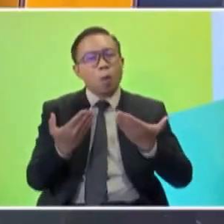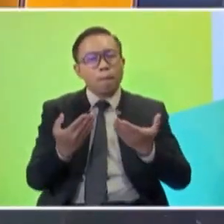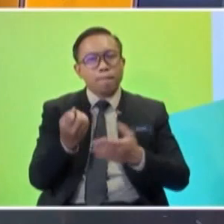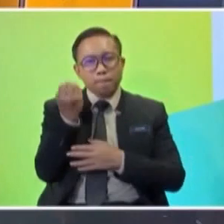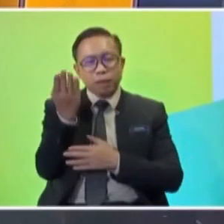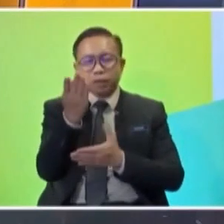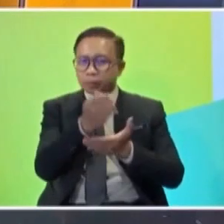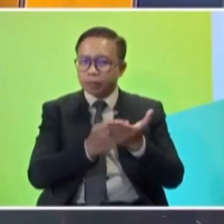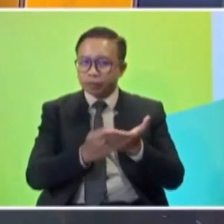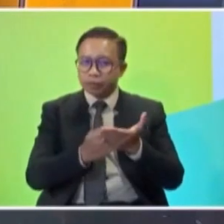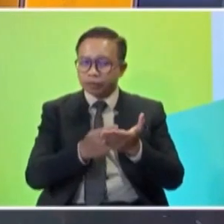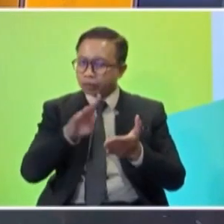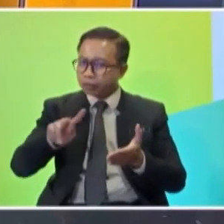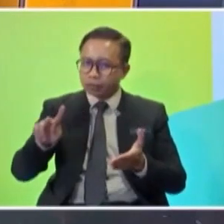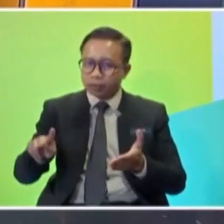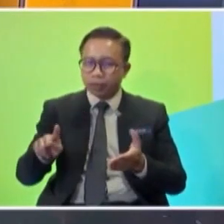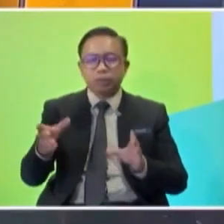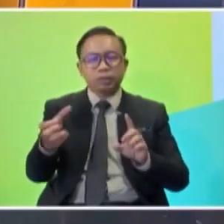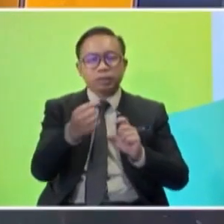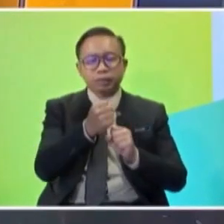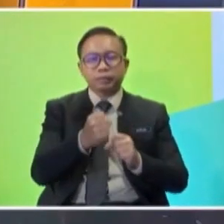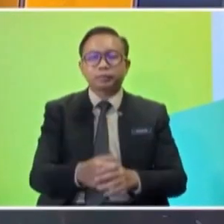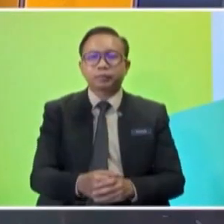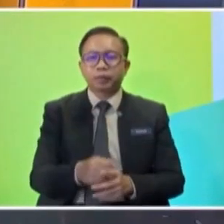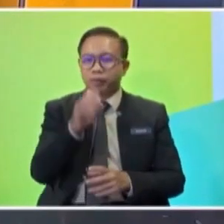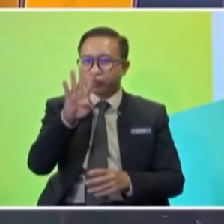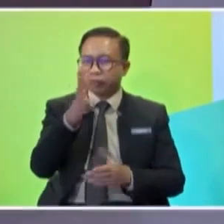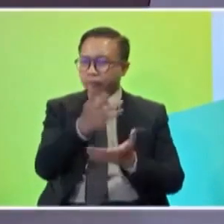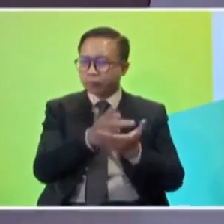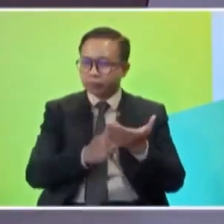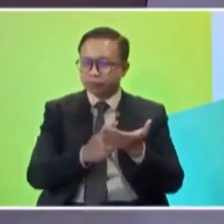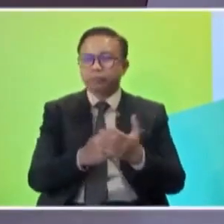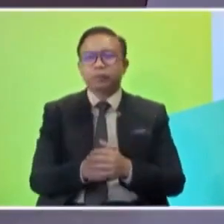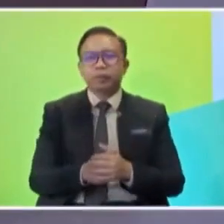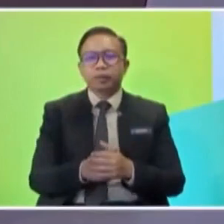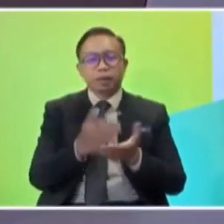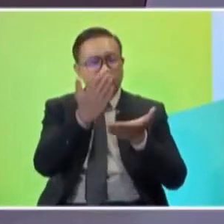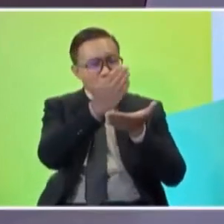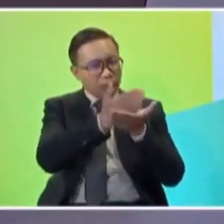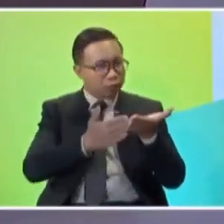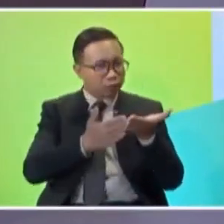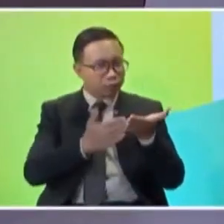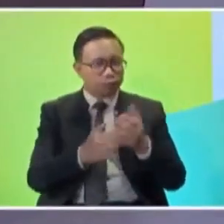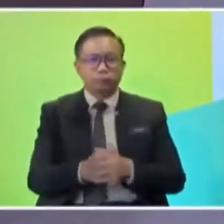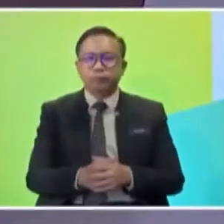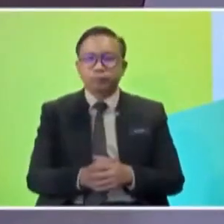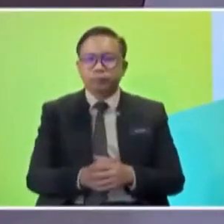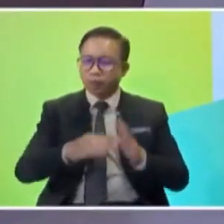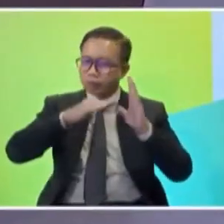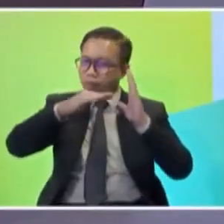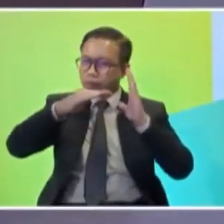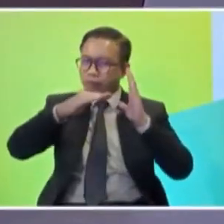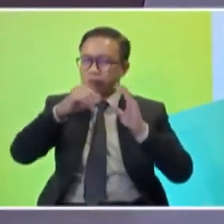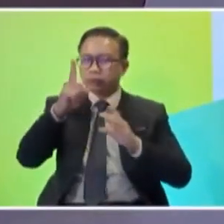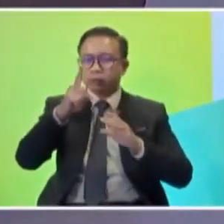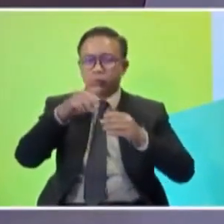will get? Yes. Okay, the cake is cut into four part, but that is half of the cake. Now we are talking about one